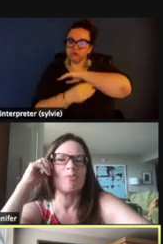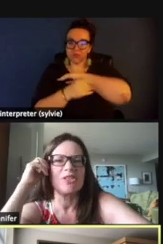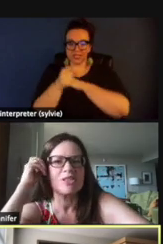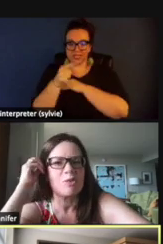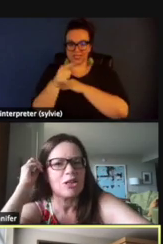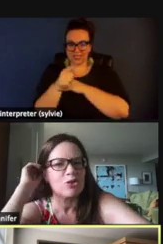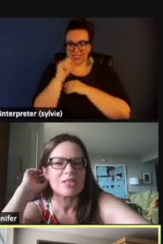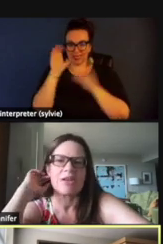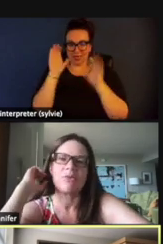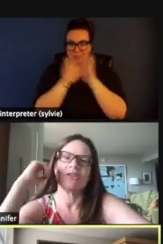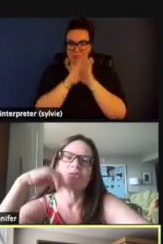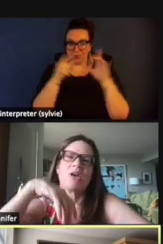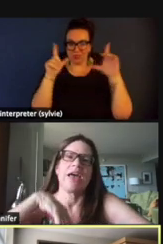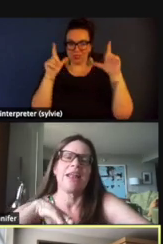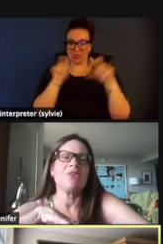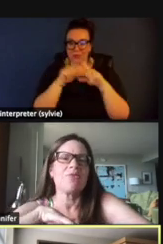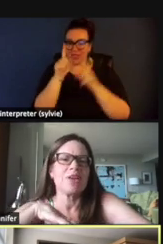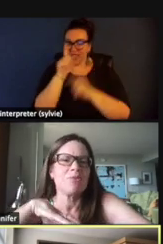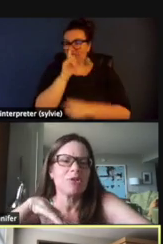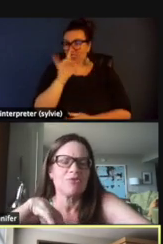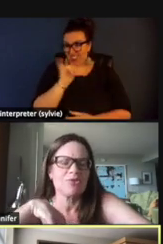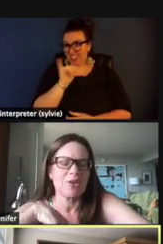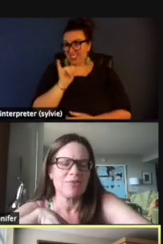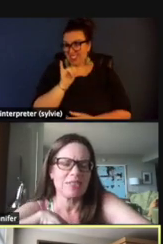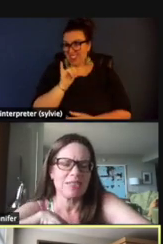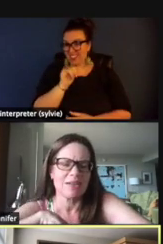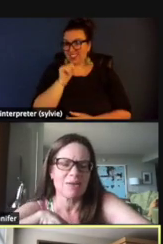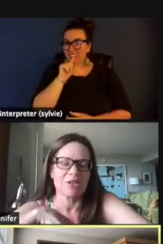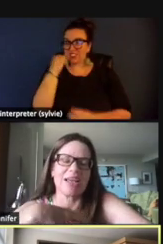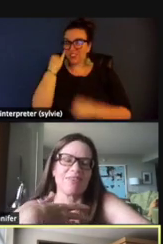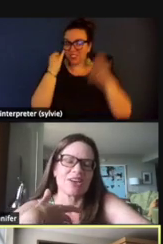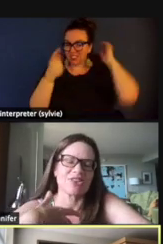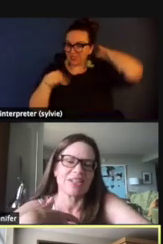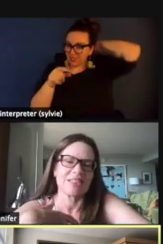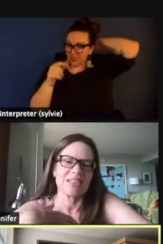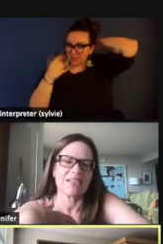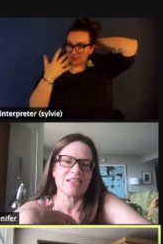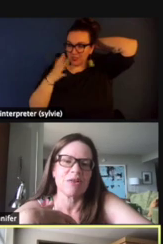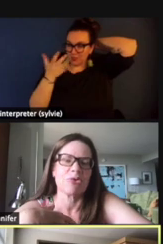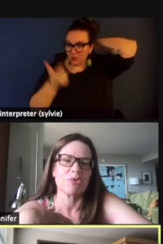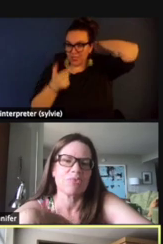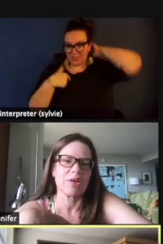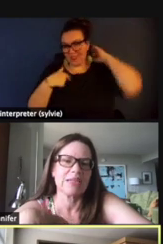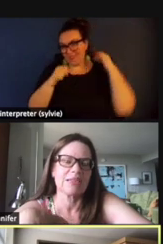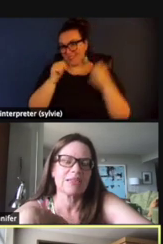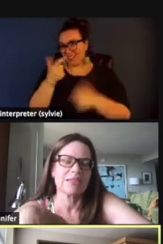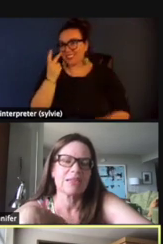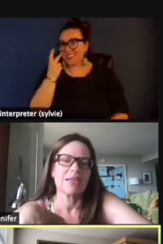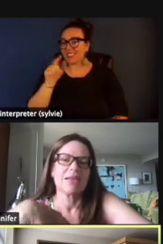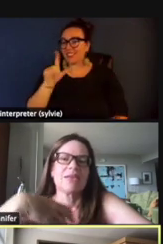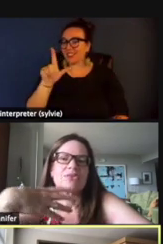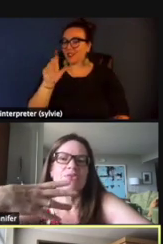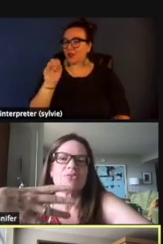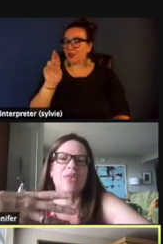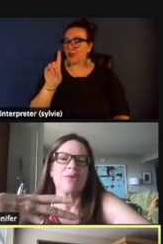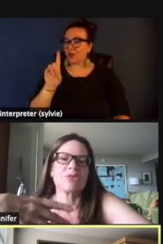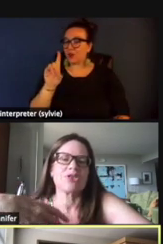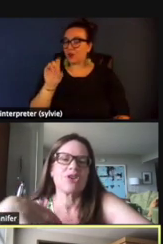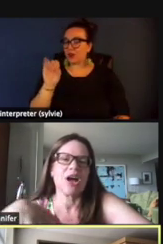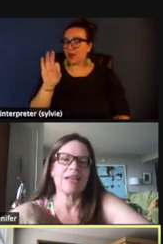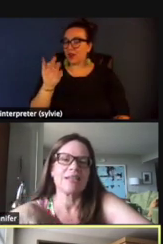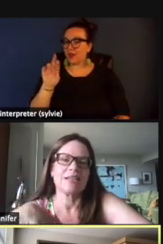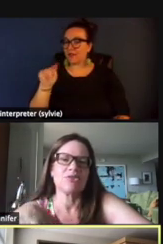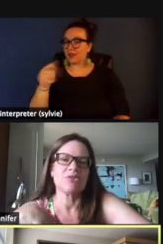we took, but this is what it looks like, right? And I don't know if any one of you have seen, which I have actually not seen, Lord of the Rings. So that